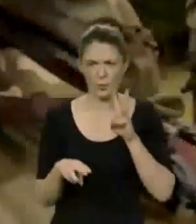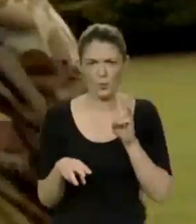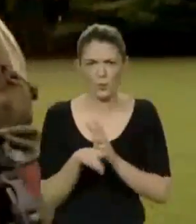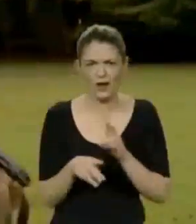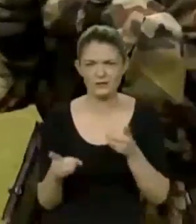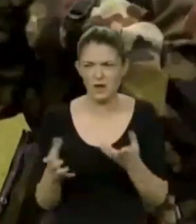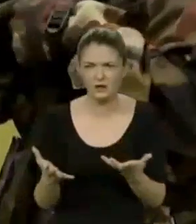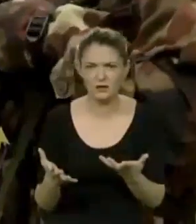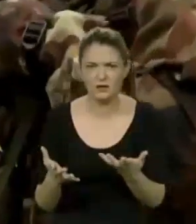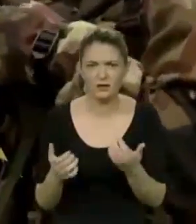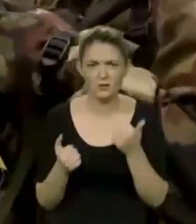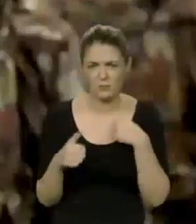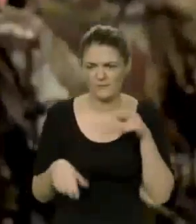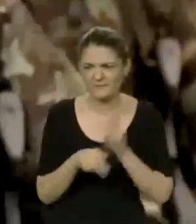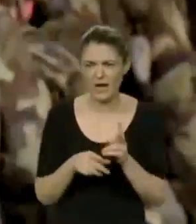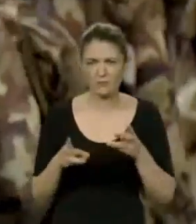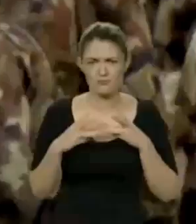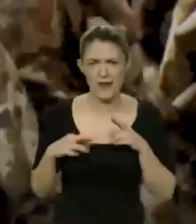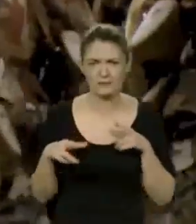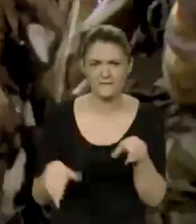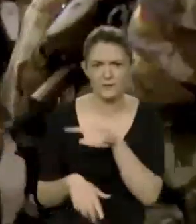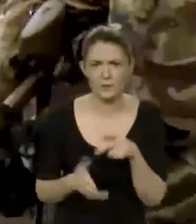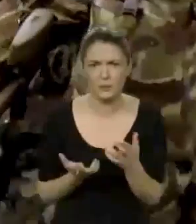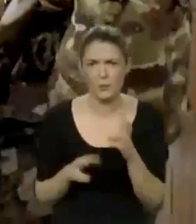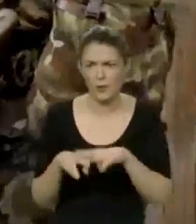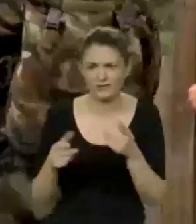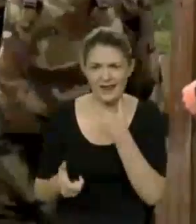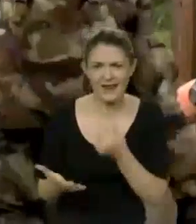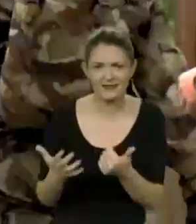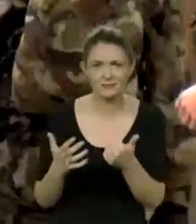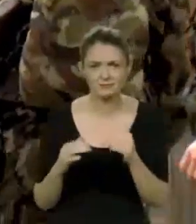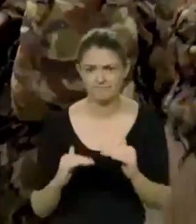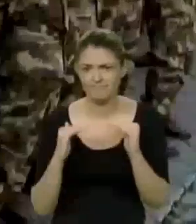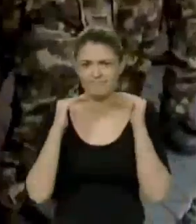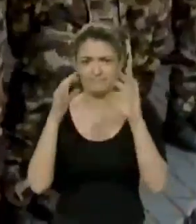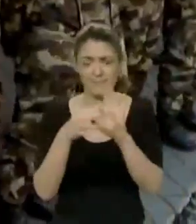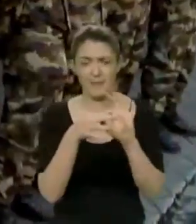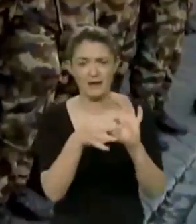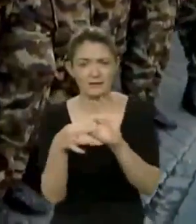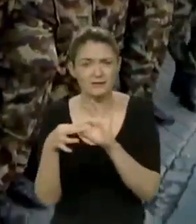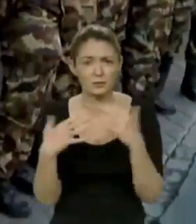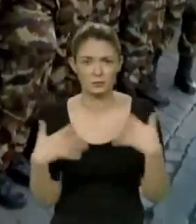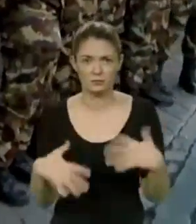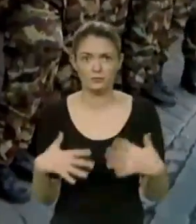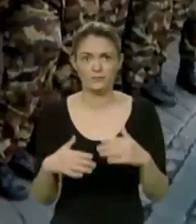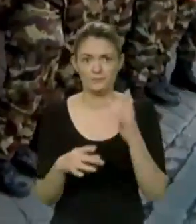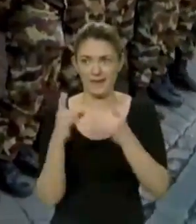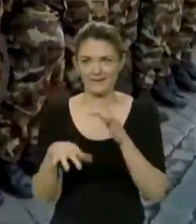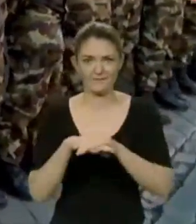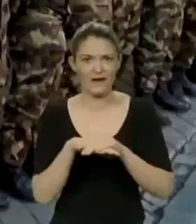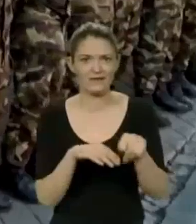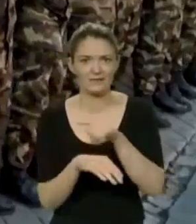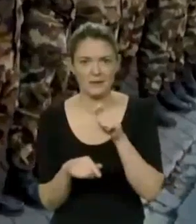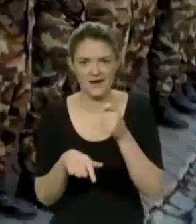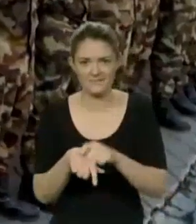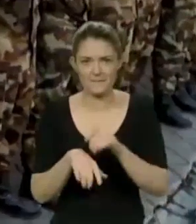yeah? Very fucking proud of you. Well done, lads. Ultimately, that's how you bond as a group, that's how you make friends, and that's how you have some of the best friends you'll ever develop